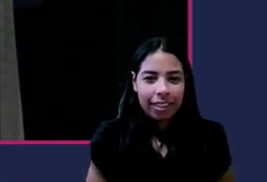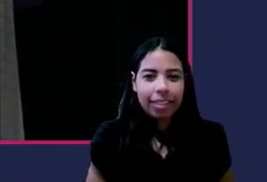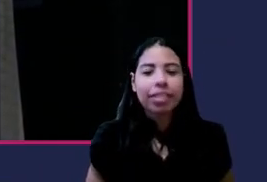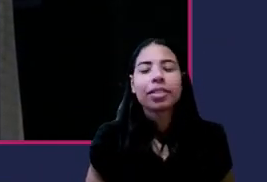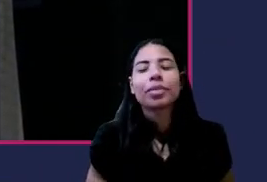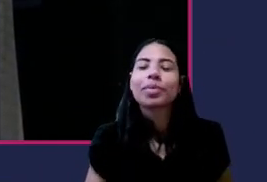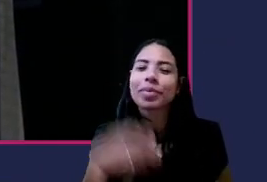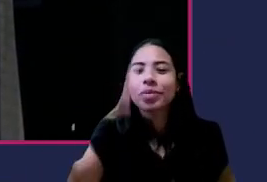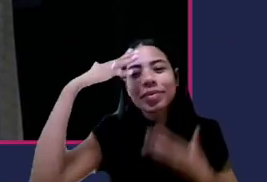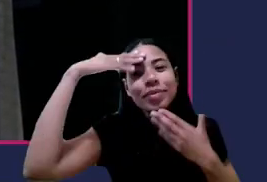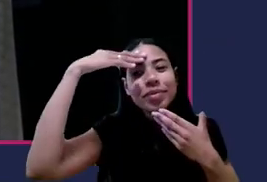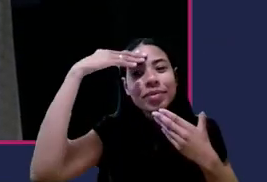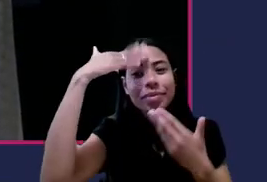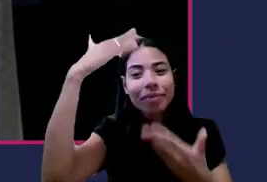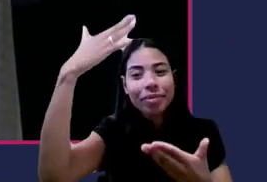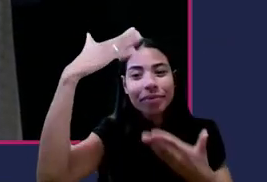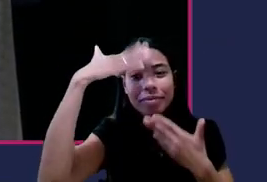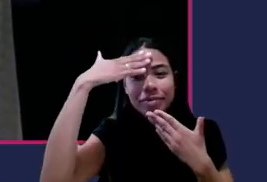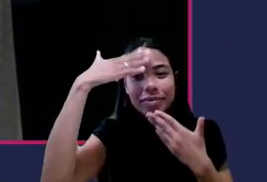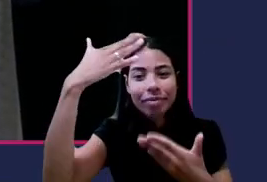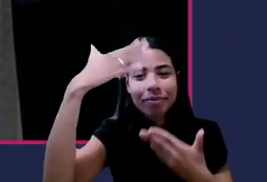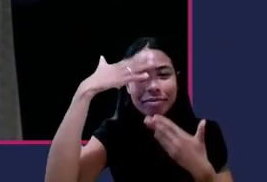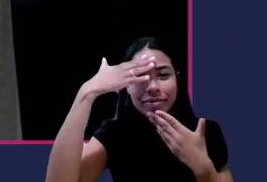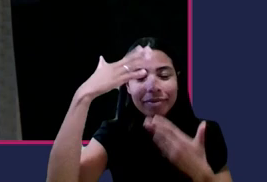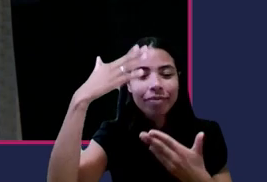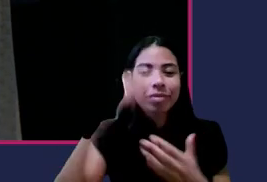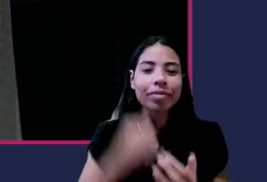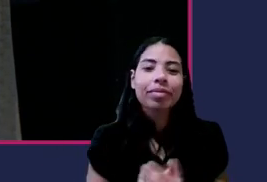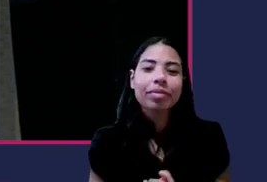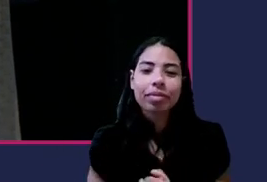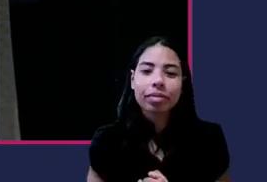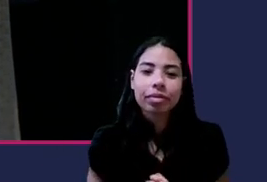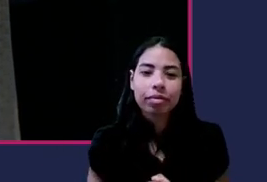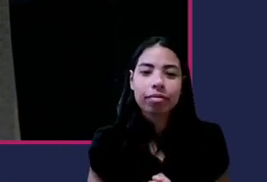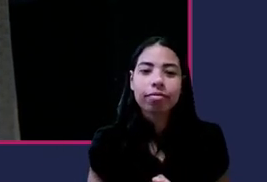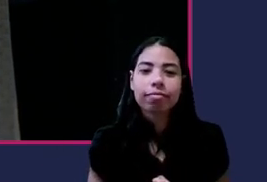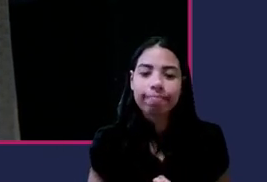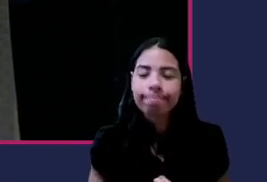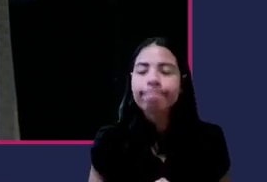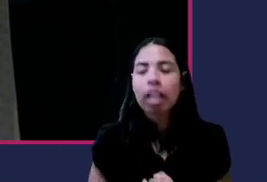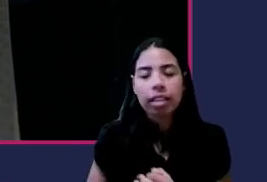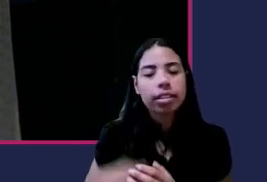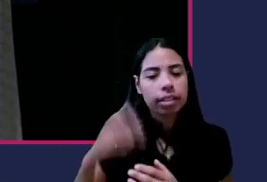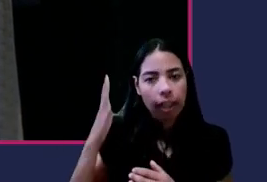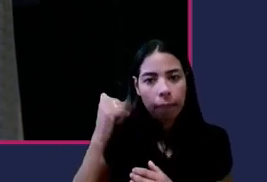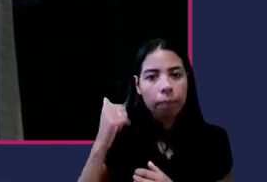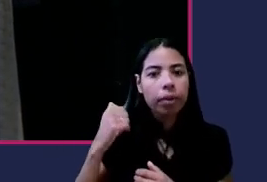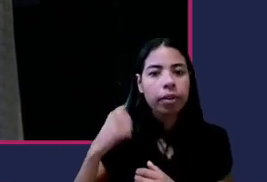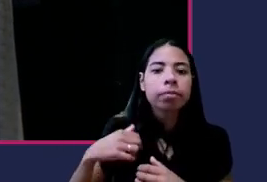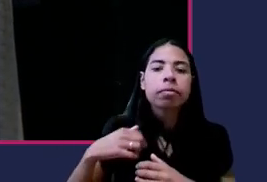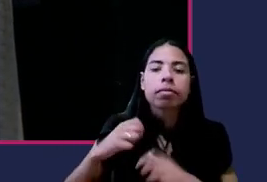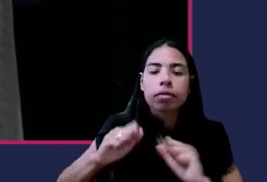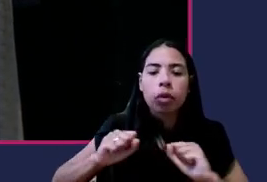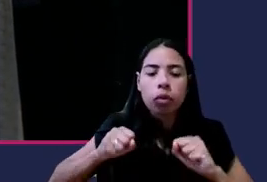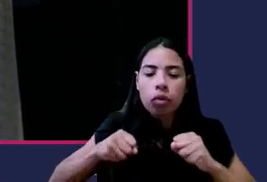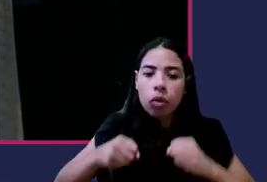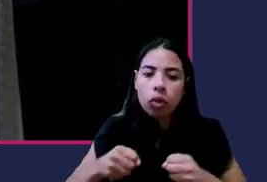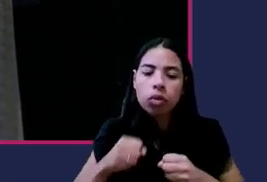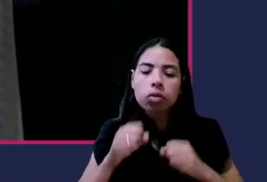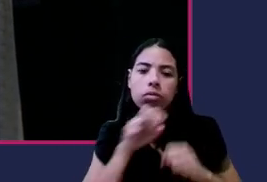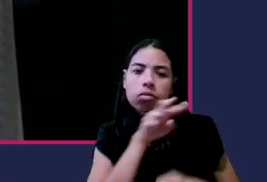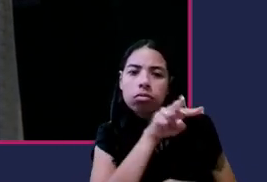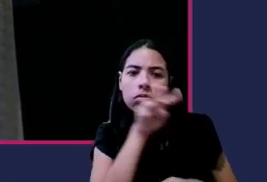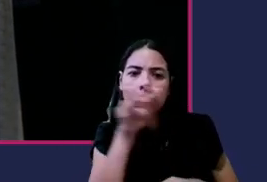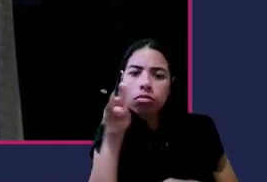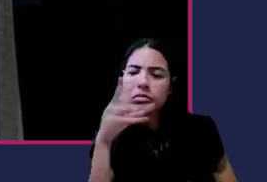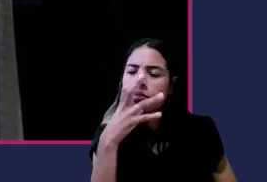Muitíssimo obrigada, Tony. Muito mesmo. Thank you so much, Tony. This is a journey that excites us